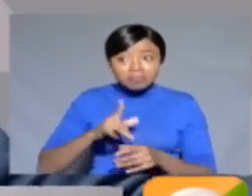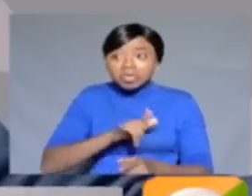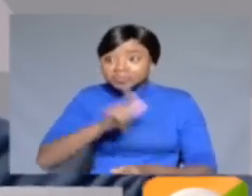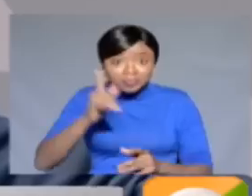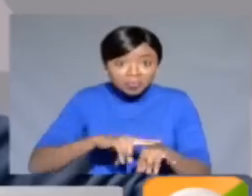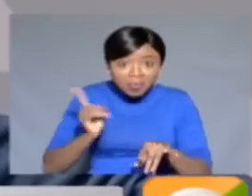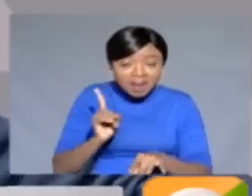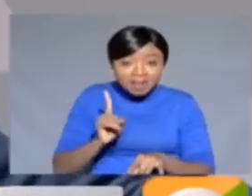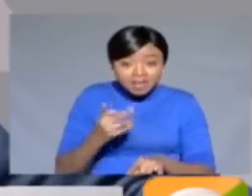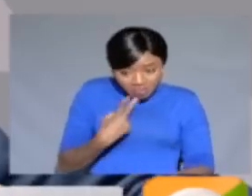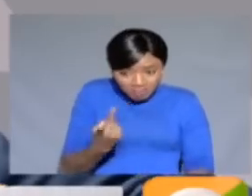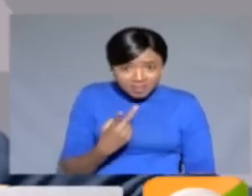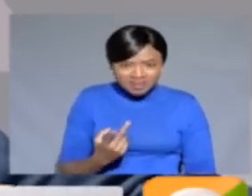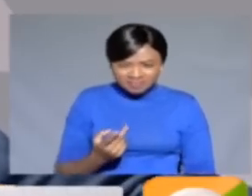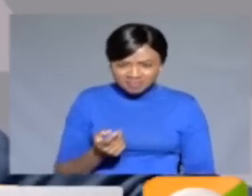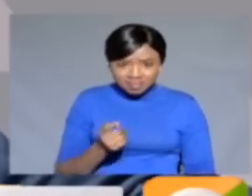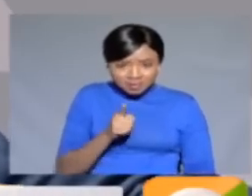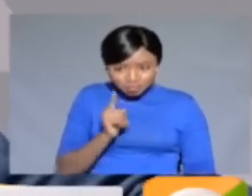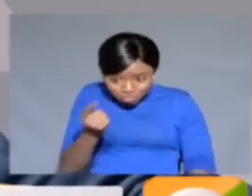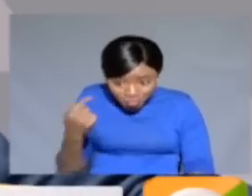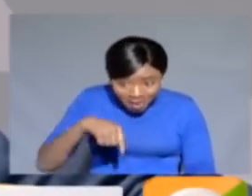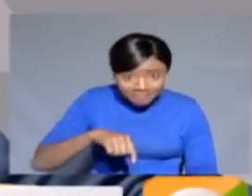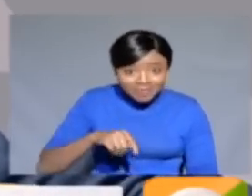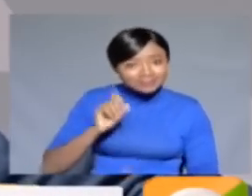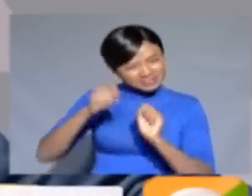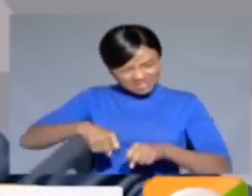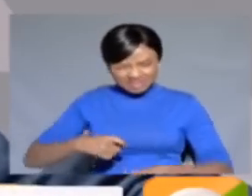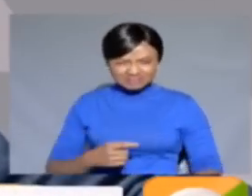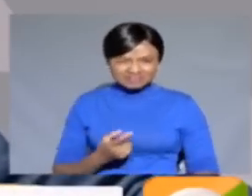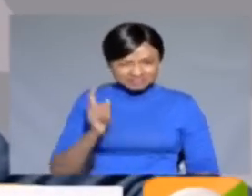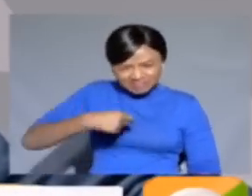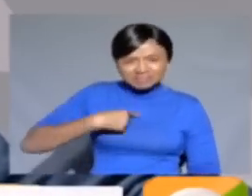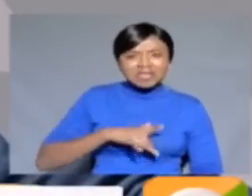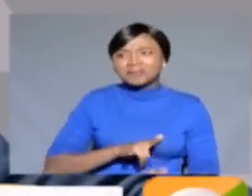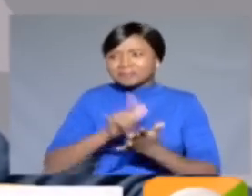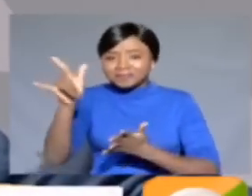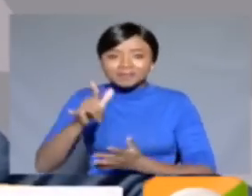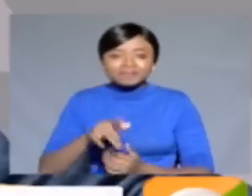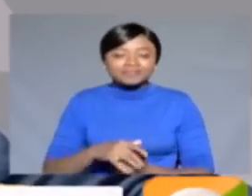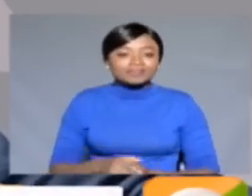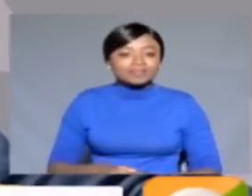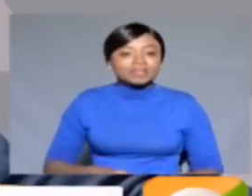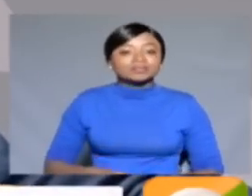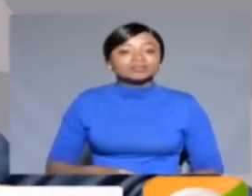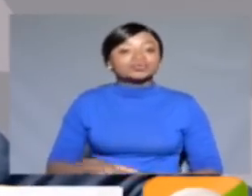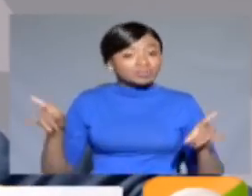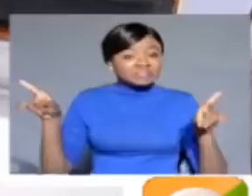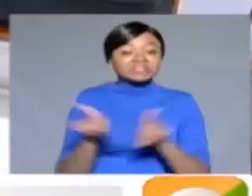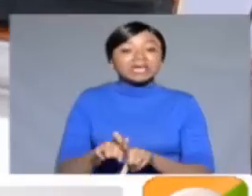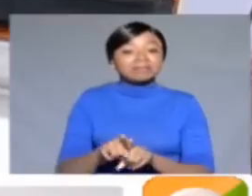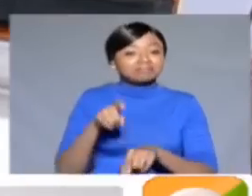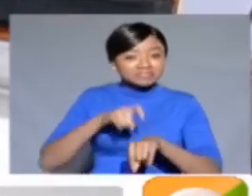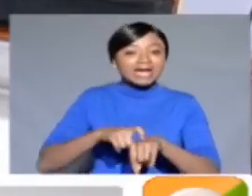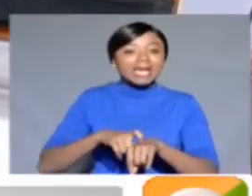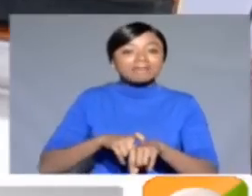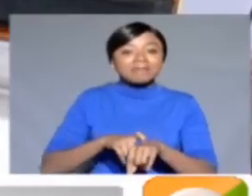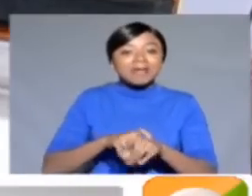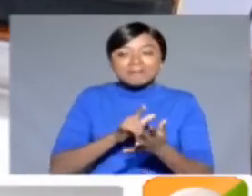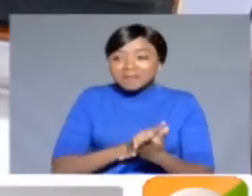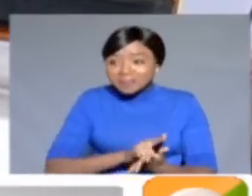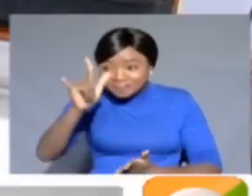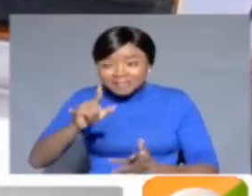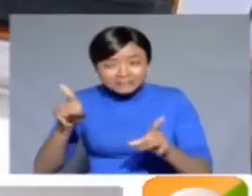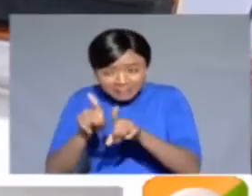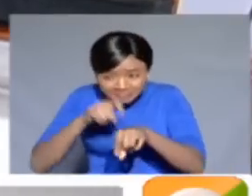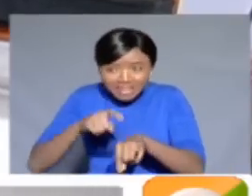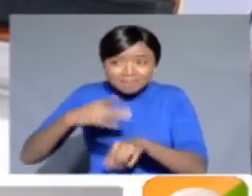coming. She said, well, of course I'm coming. I said, right, so when should we book your return flight? She says, the same time as you. I said, well, we